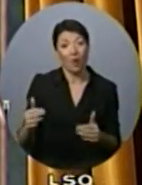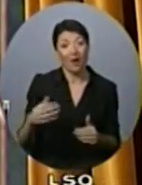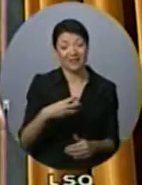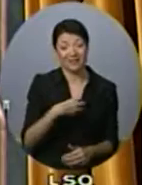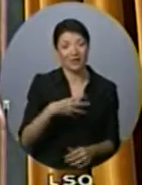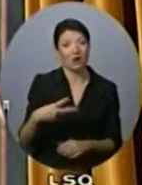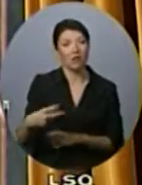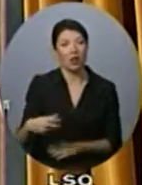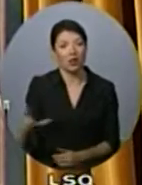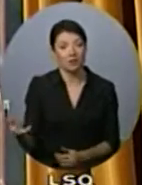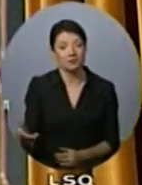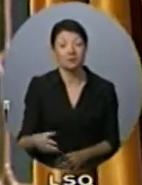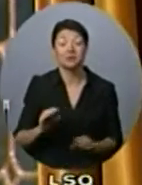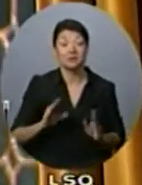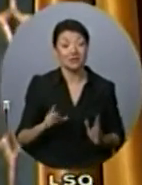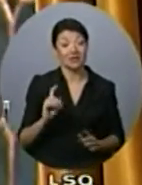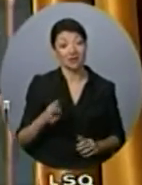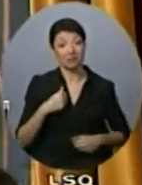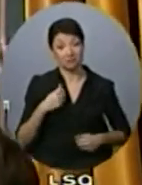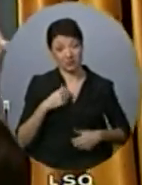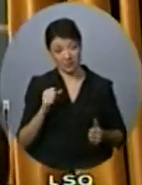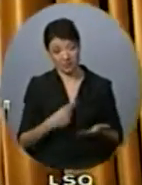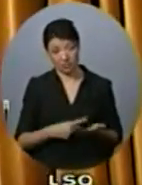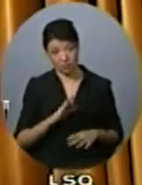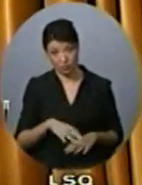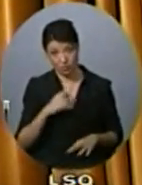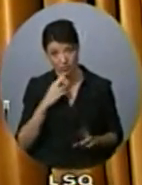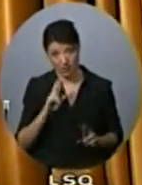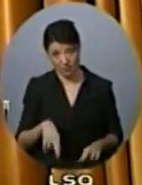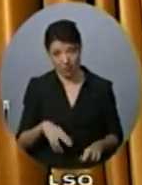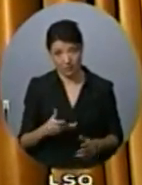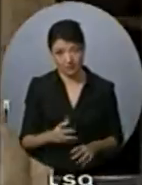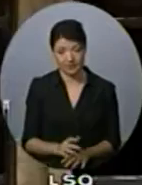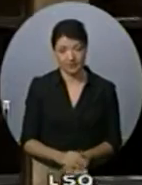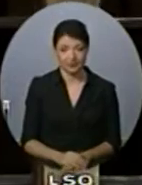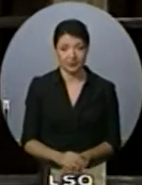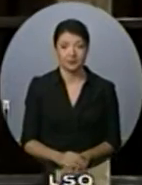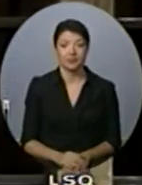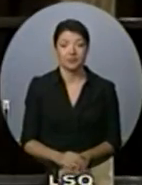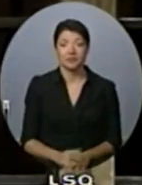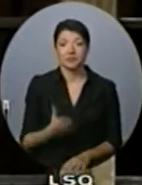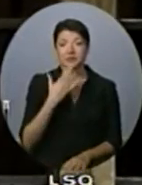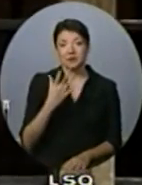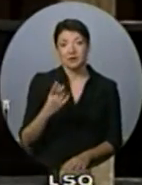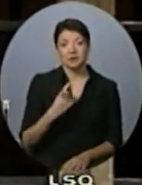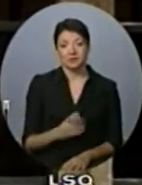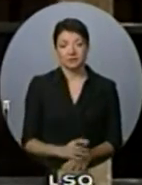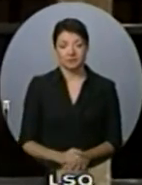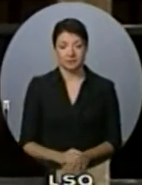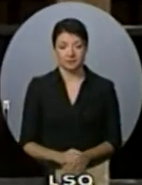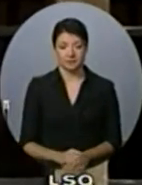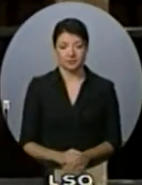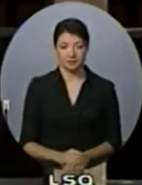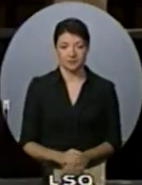disturbing reports? The Honourable Minister of Veterans Affairs. The member of Etobicoke Centre for this question and also for his work on for veterans and family.